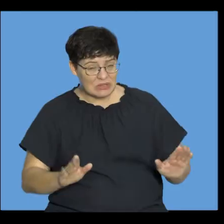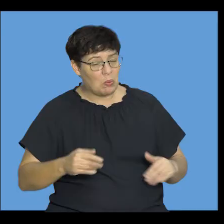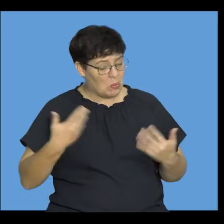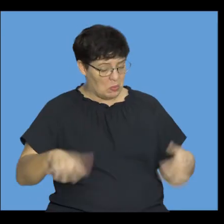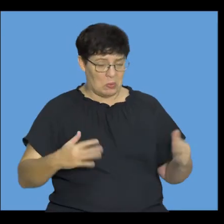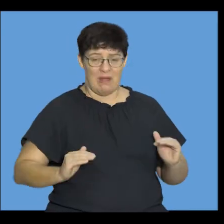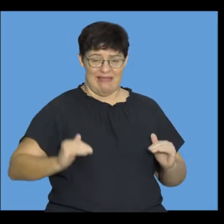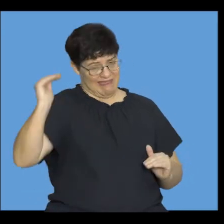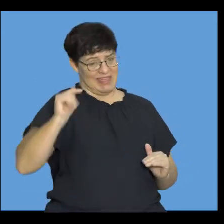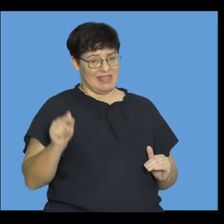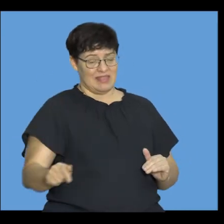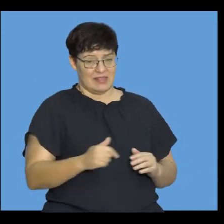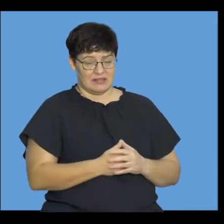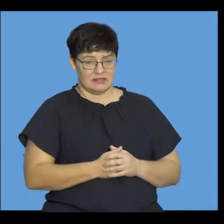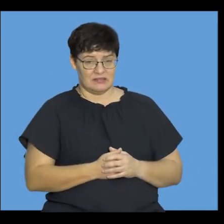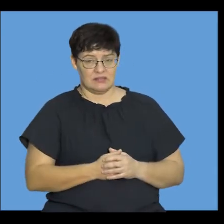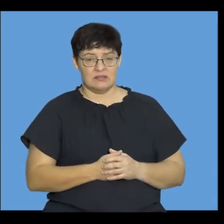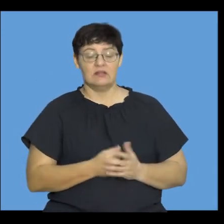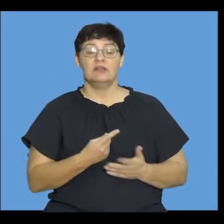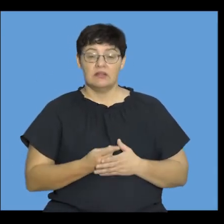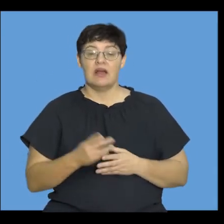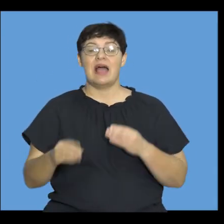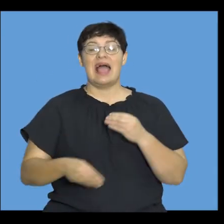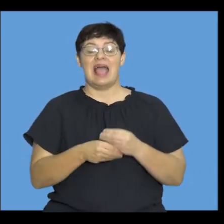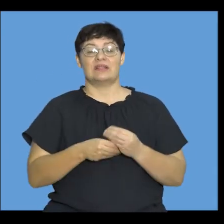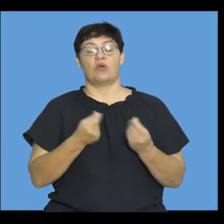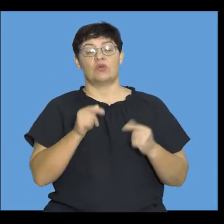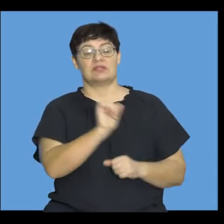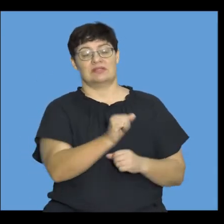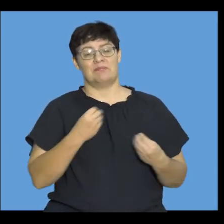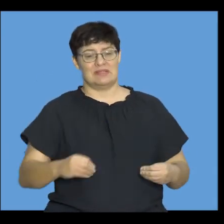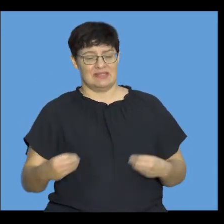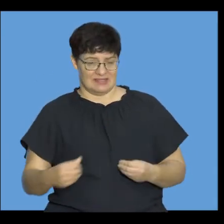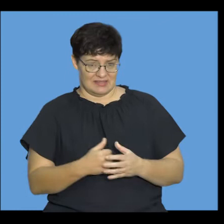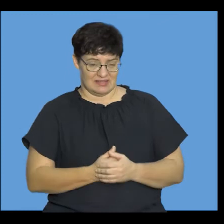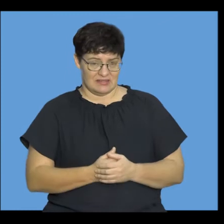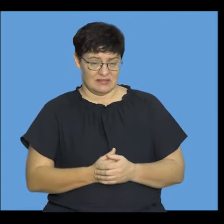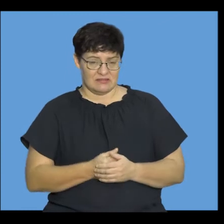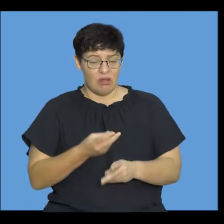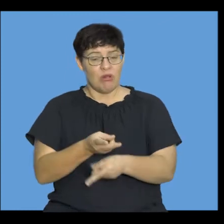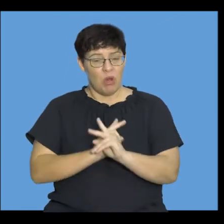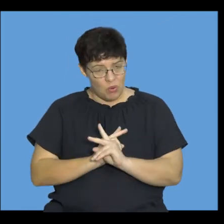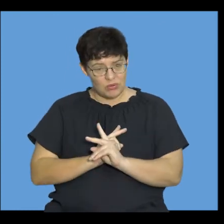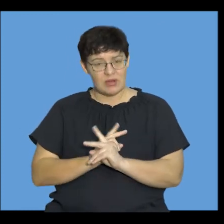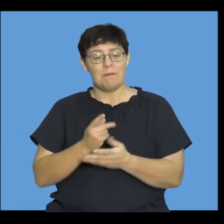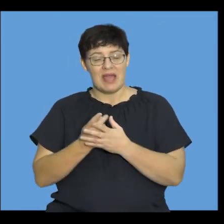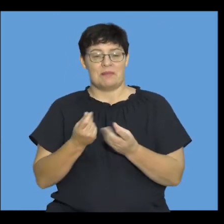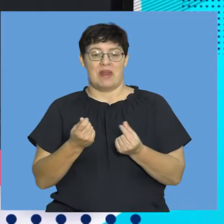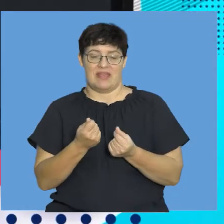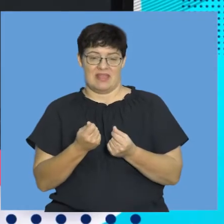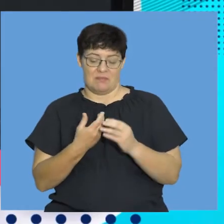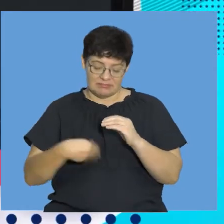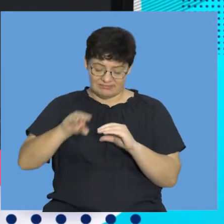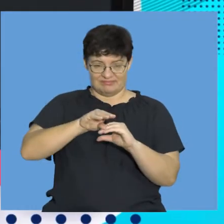18% to 3.5%. The loan added costs to her business. Obviously,